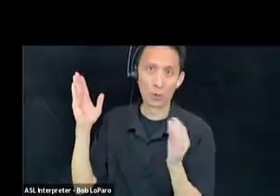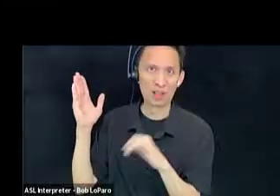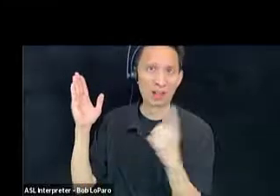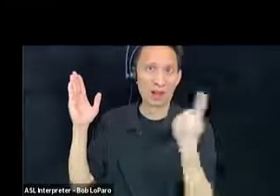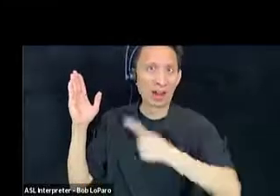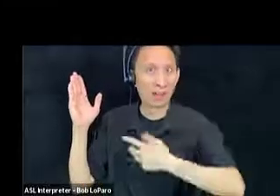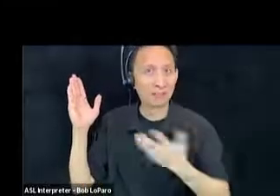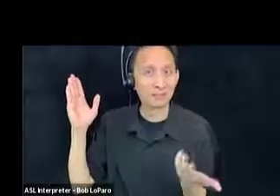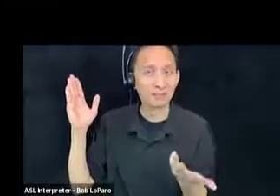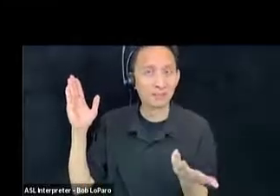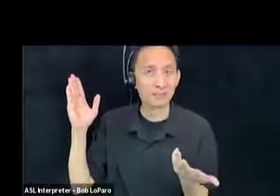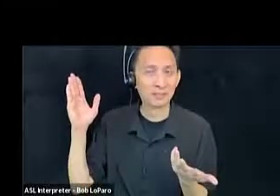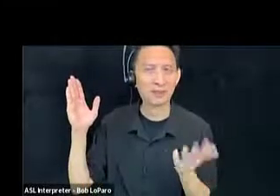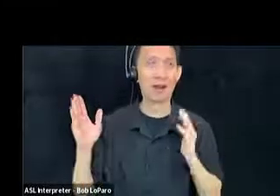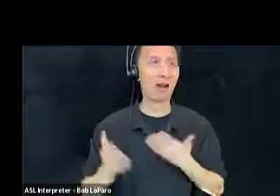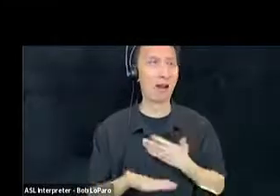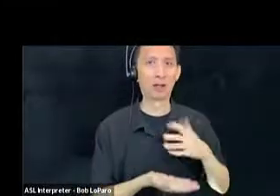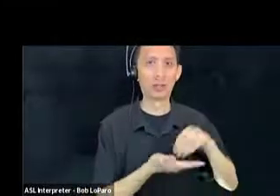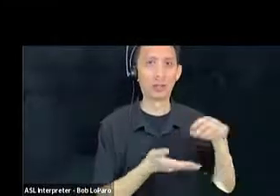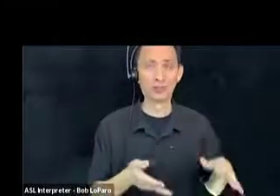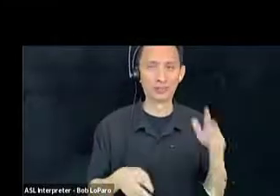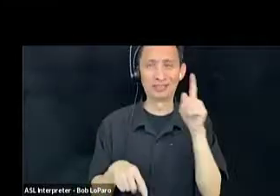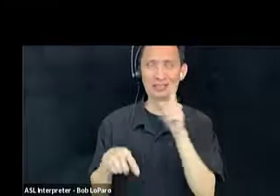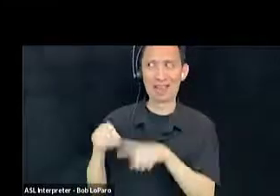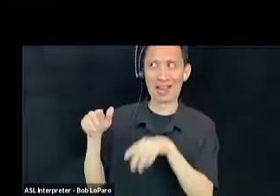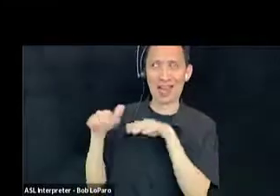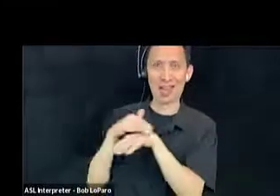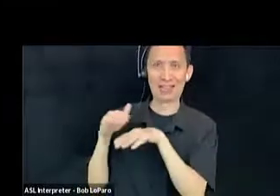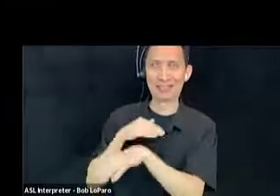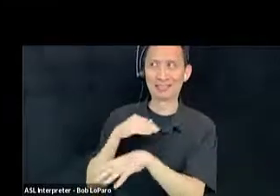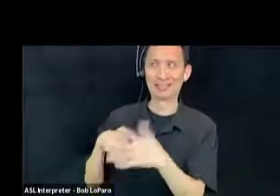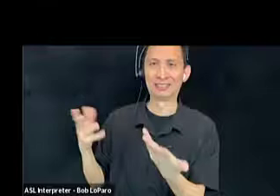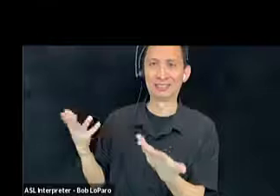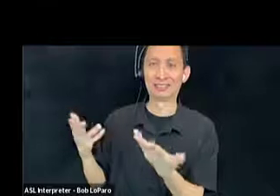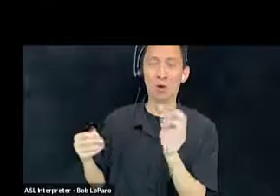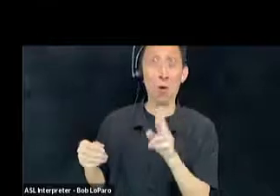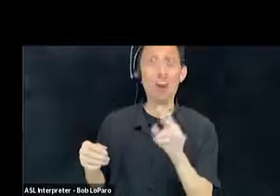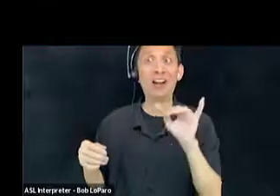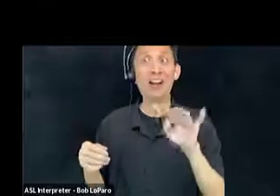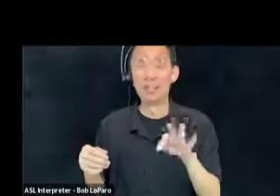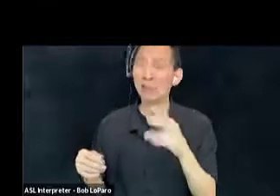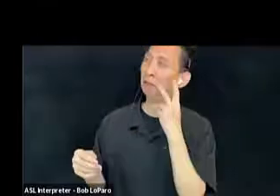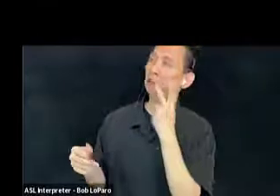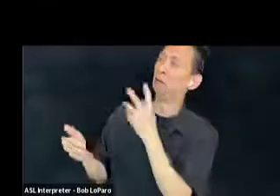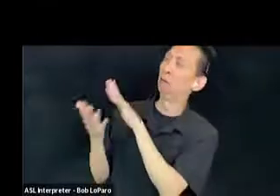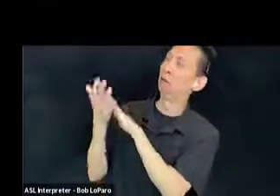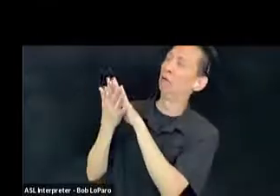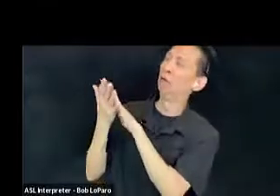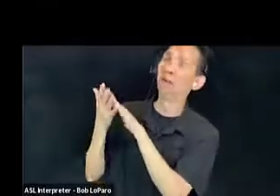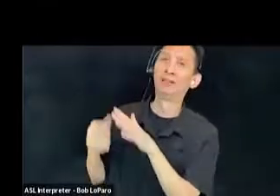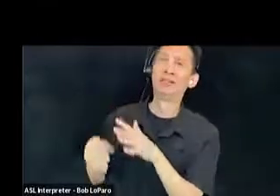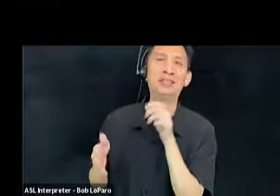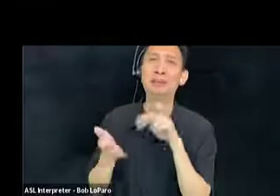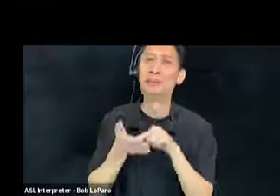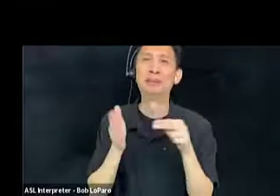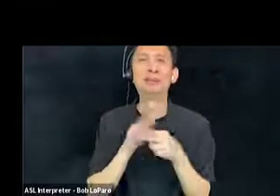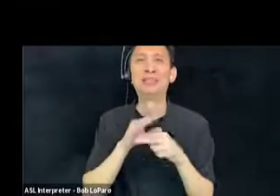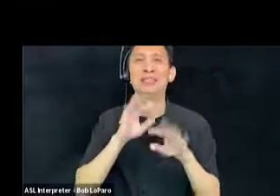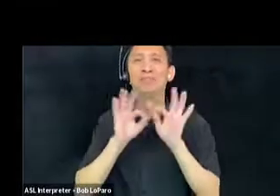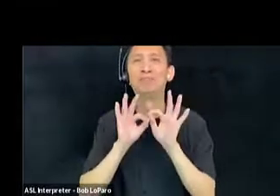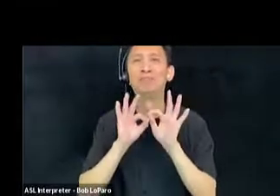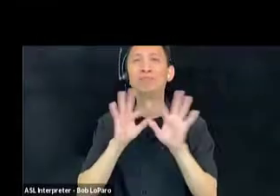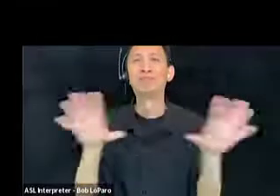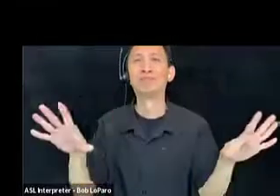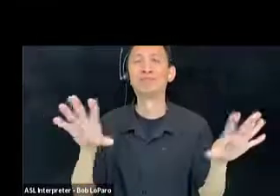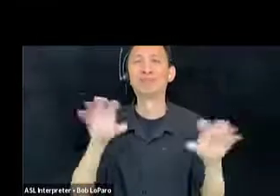Oftentimes, our kids just don't have access to that. And sometimes it's not meaningful to them. And so we want to make sure that we are